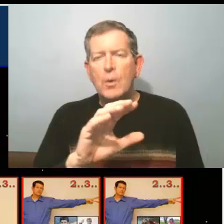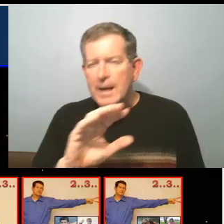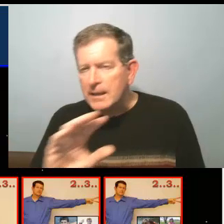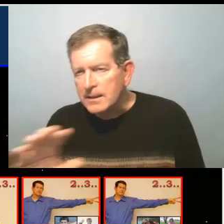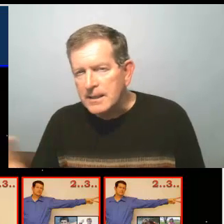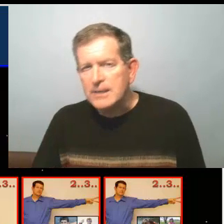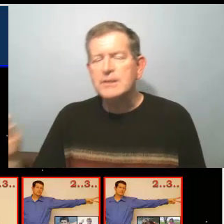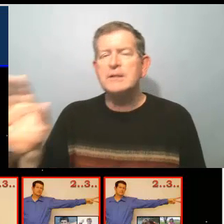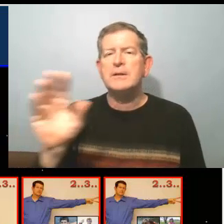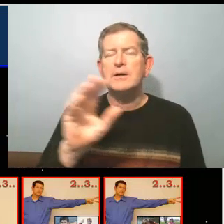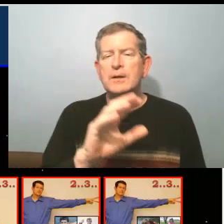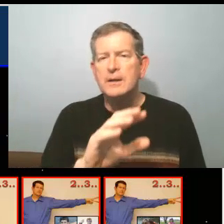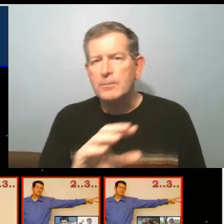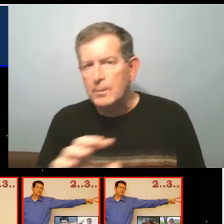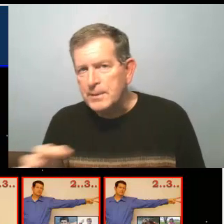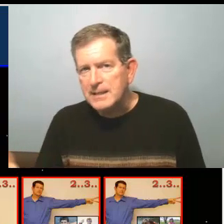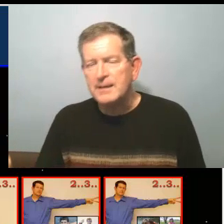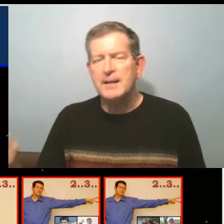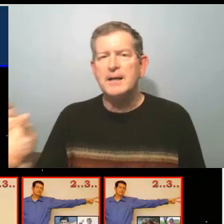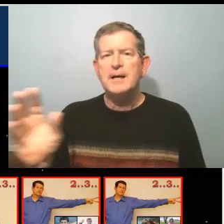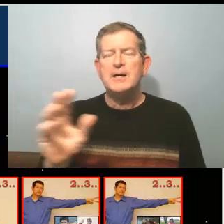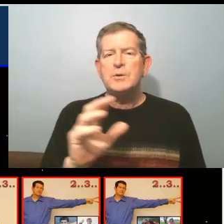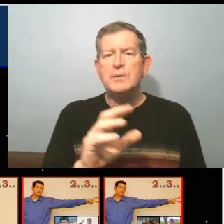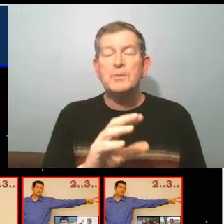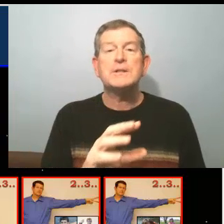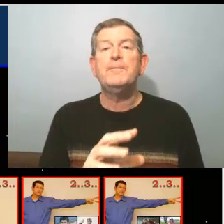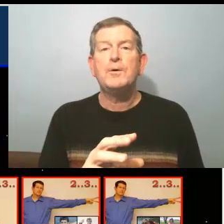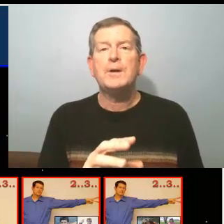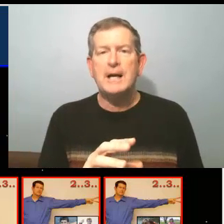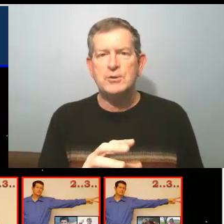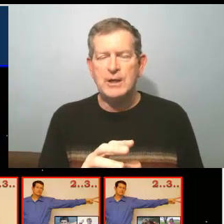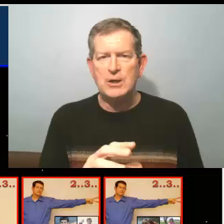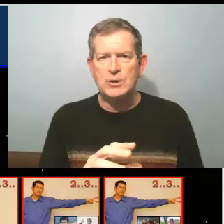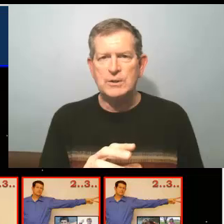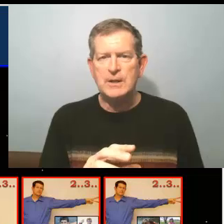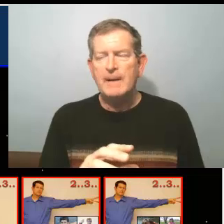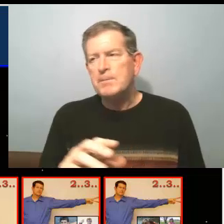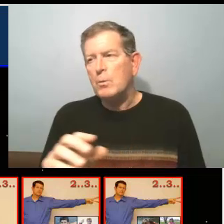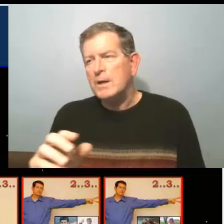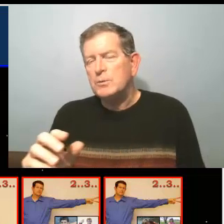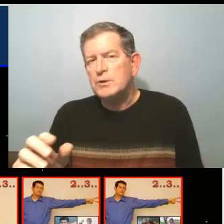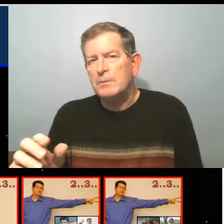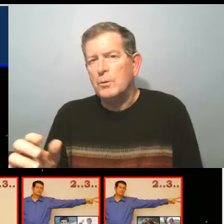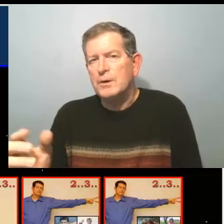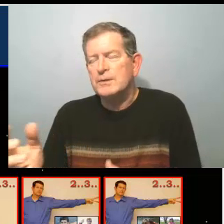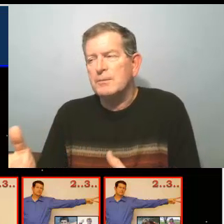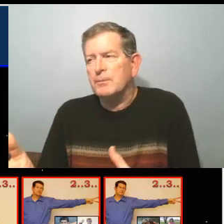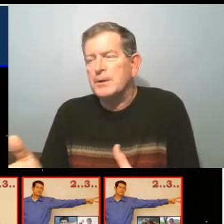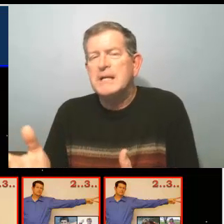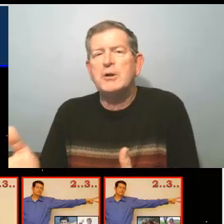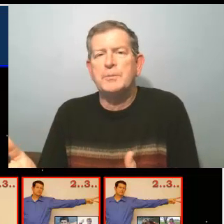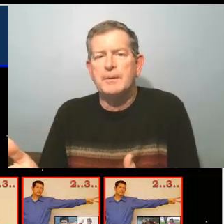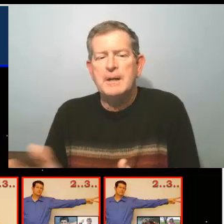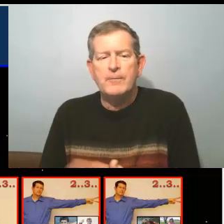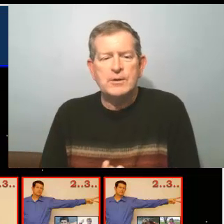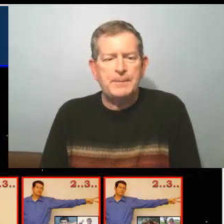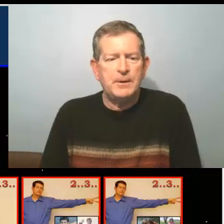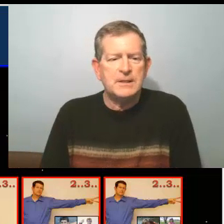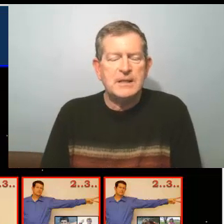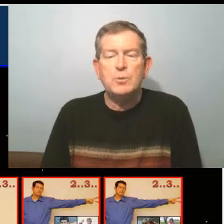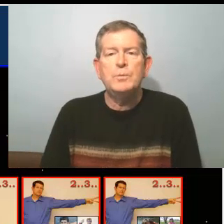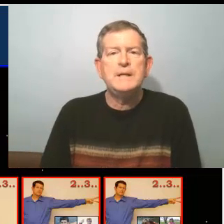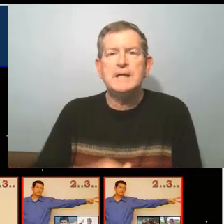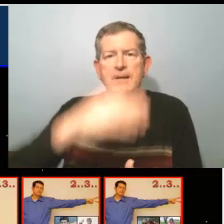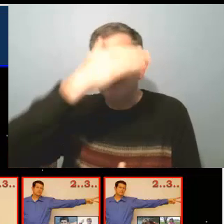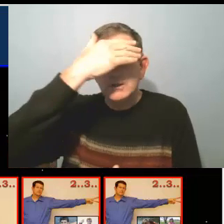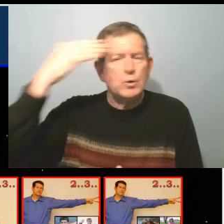conjugations. Go ahead and listen to repeatedly to the most difficult conjugations, the ones which are more predictable. For example,